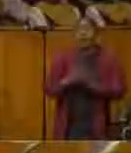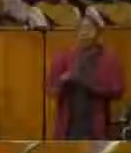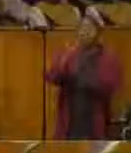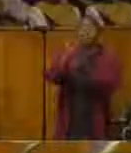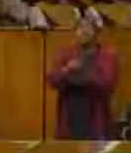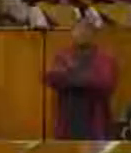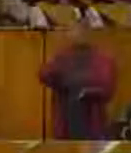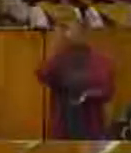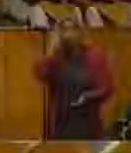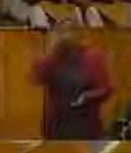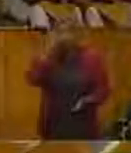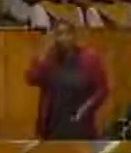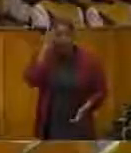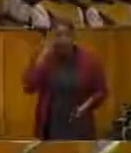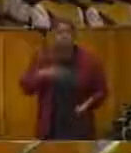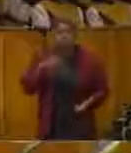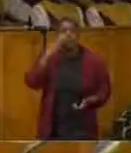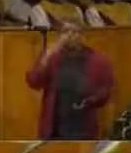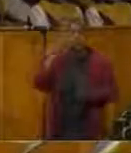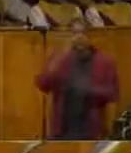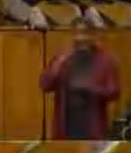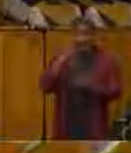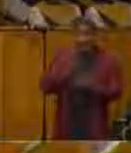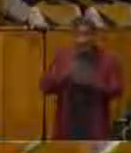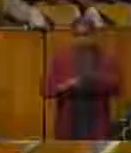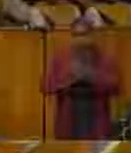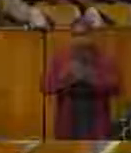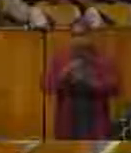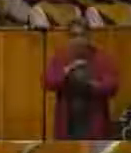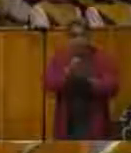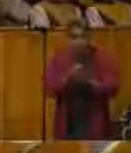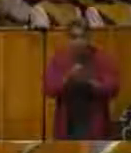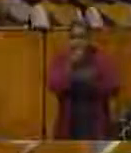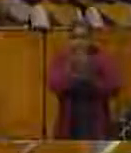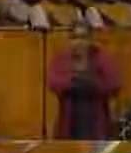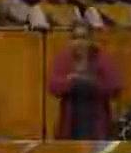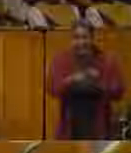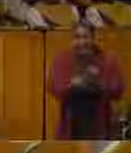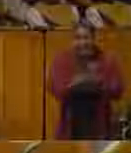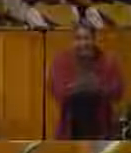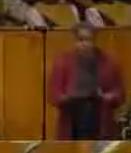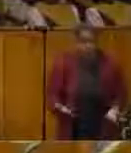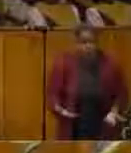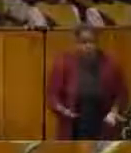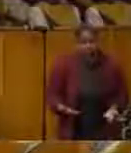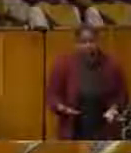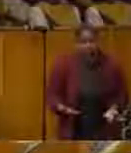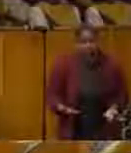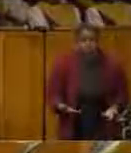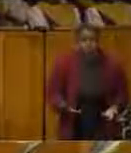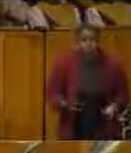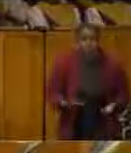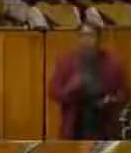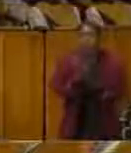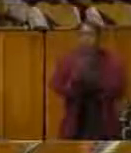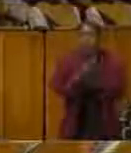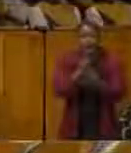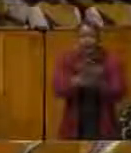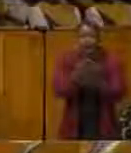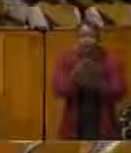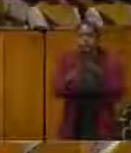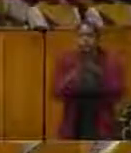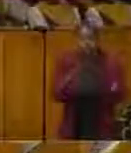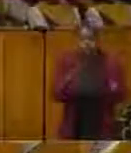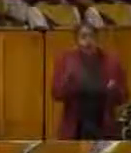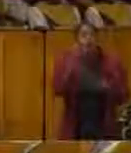That's why you get in situations where money can't do nothing. Because God wants to remind